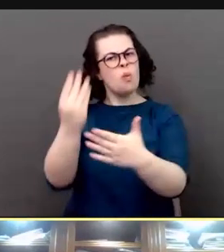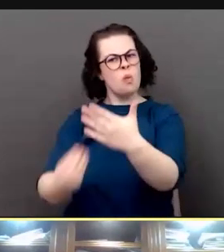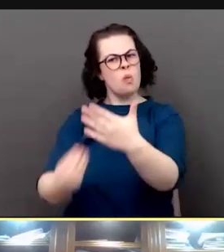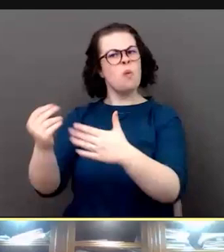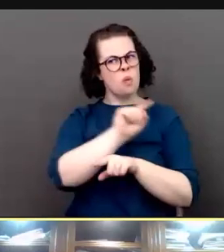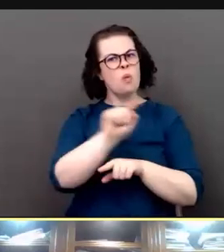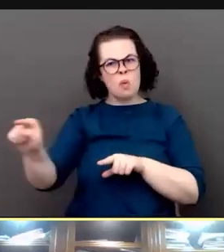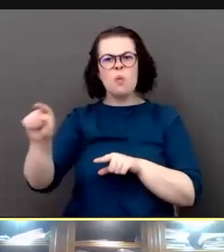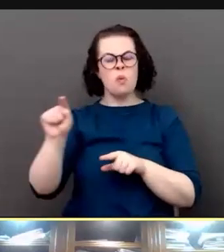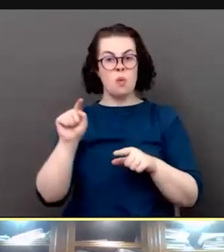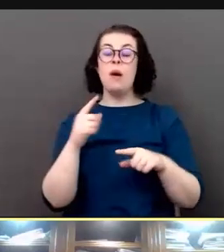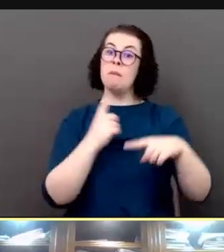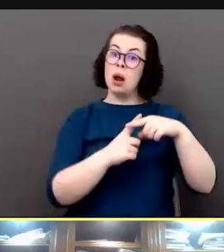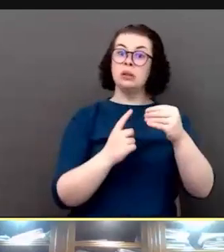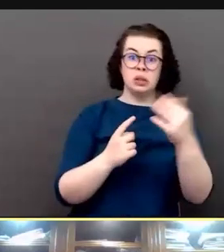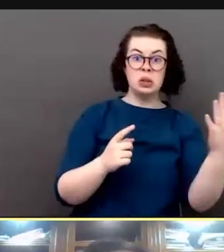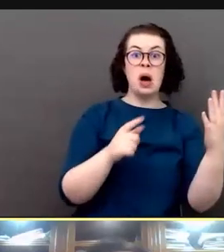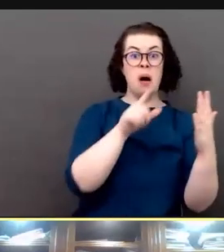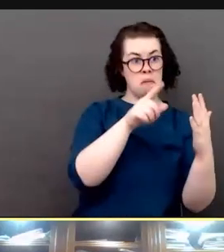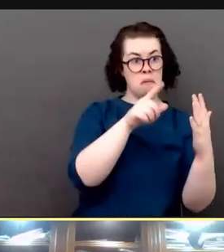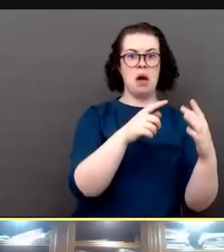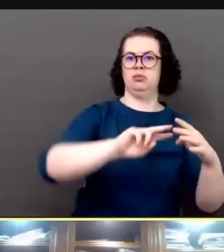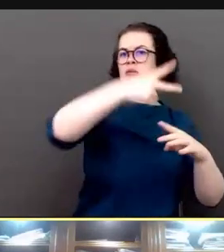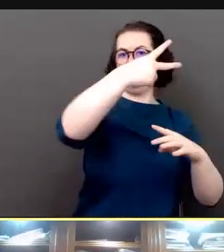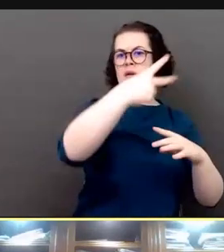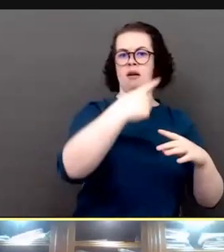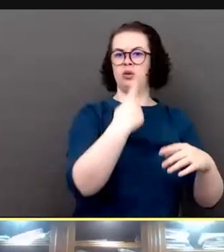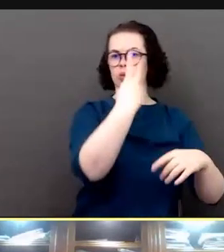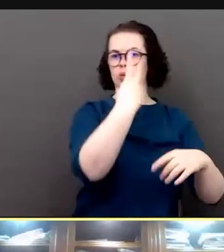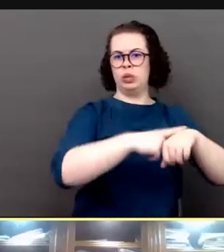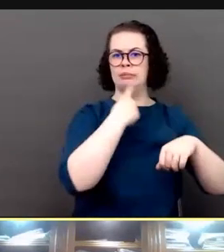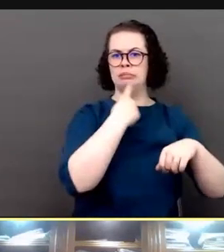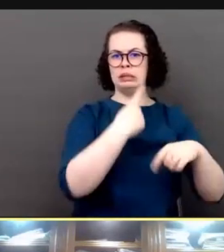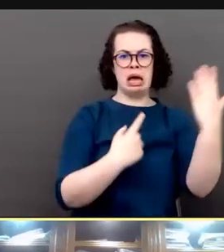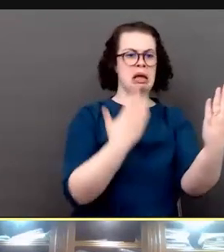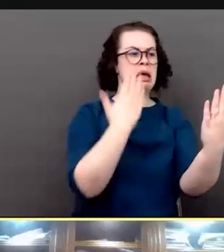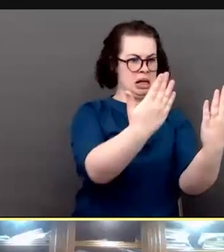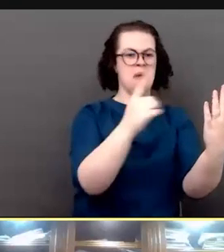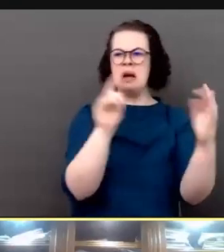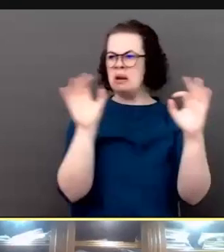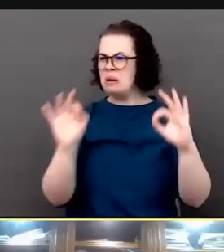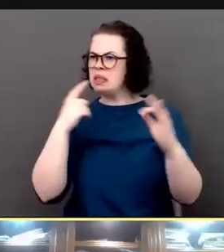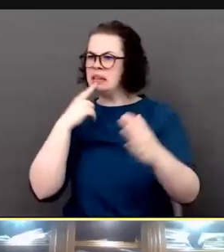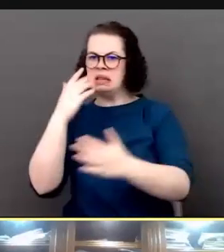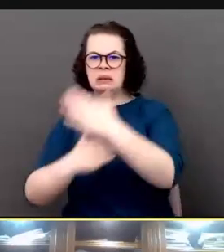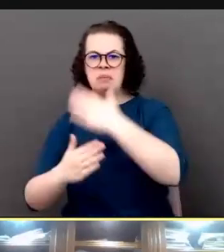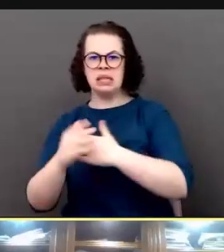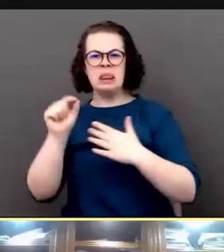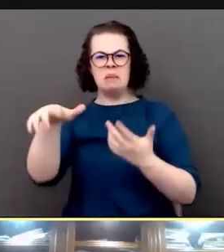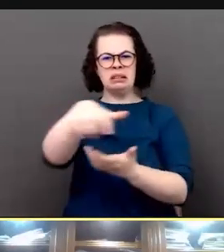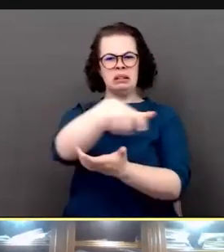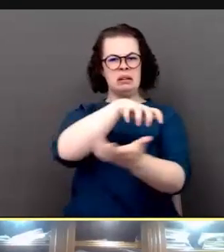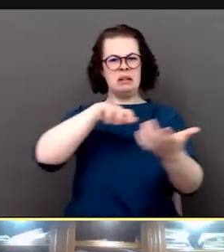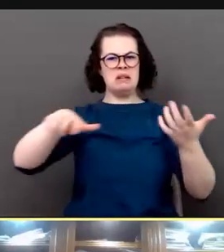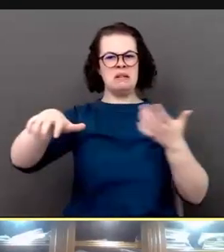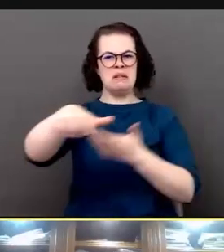that were duplicated, or let's say addressed in different ways, leading to different solutions. So this really